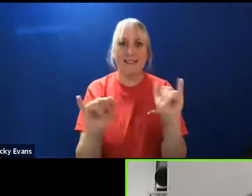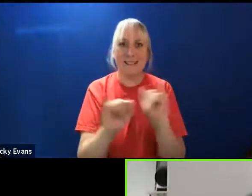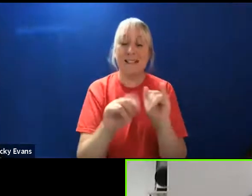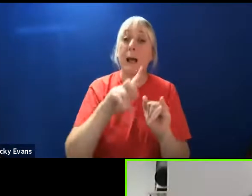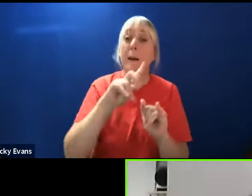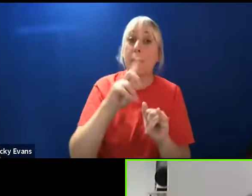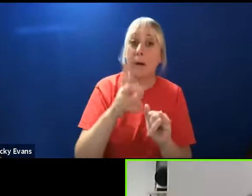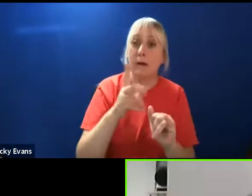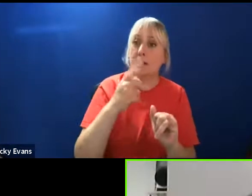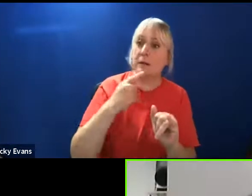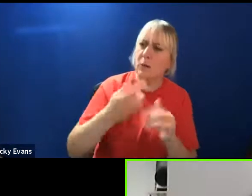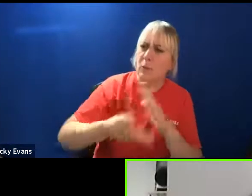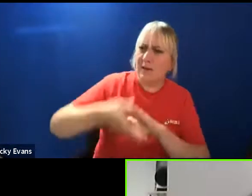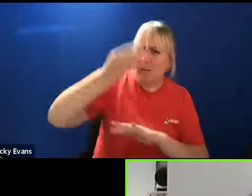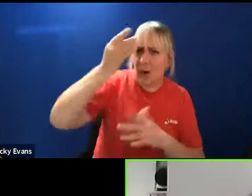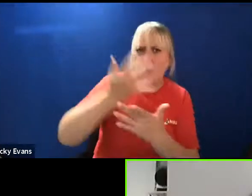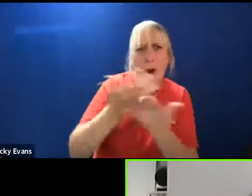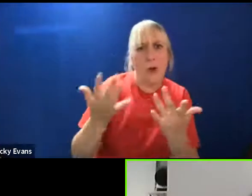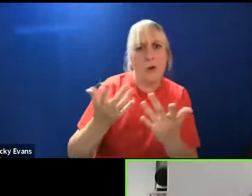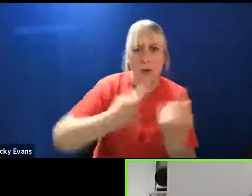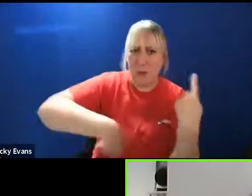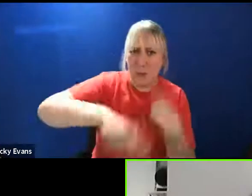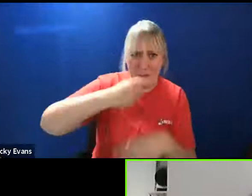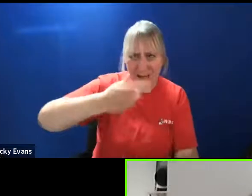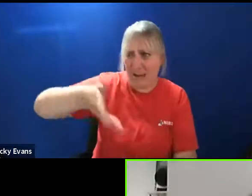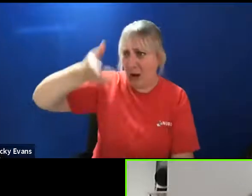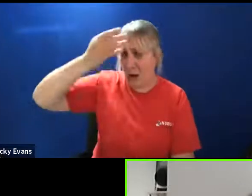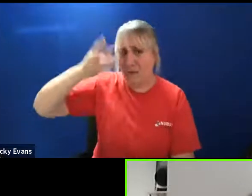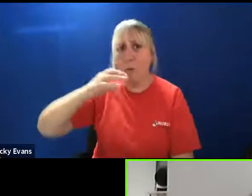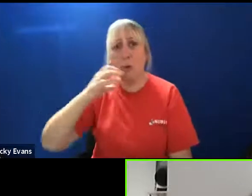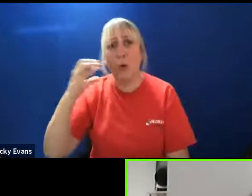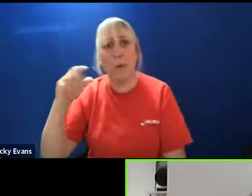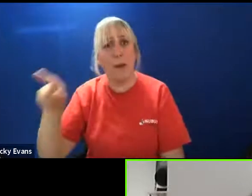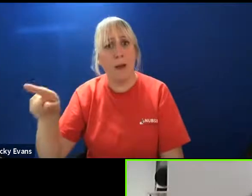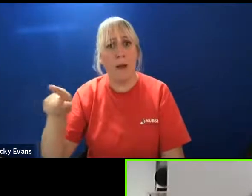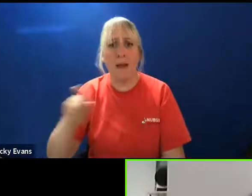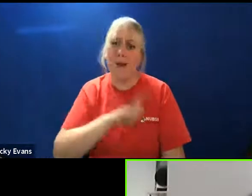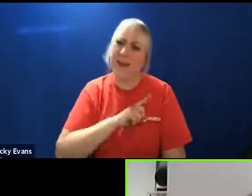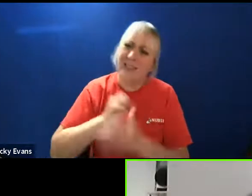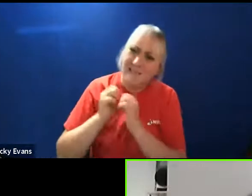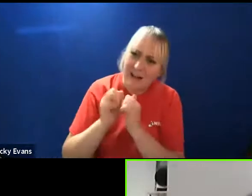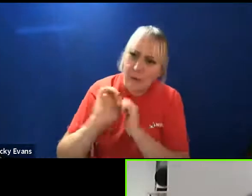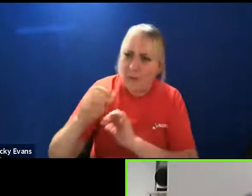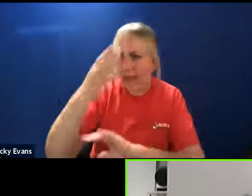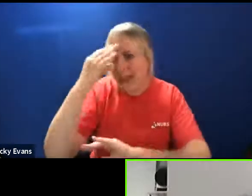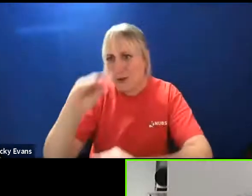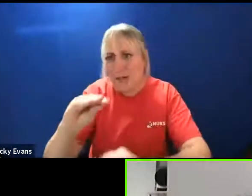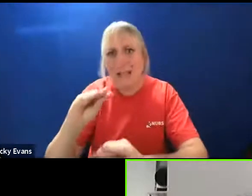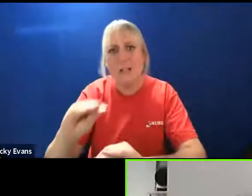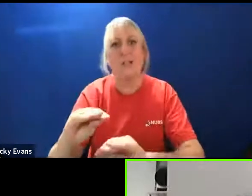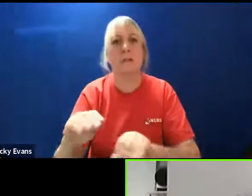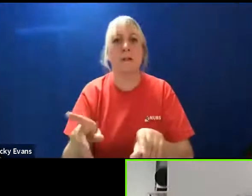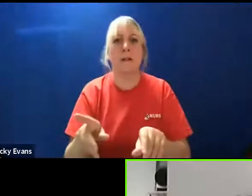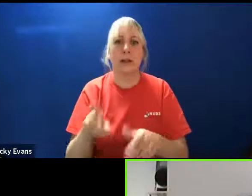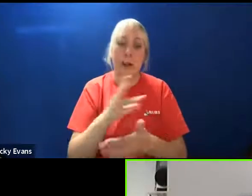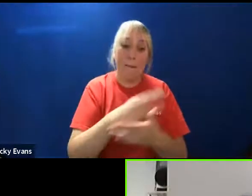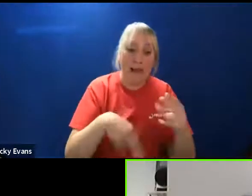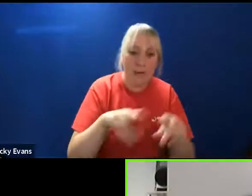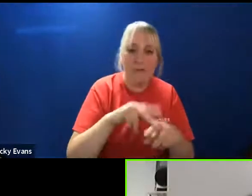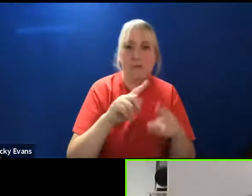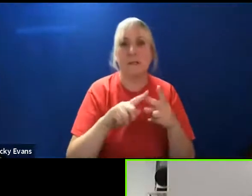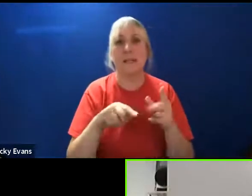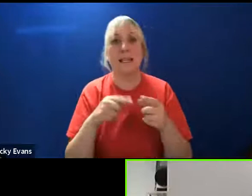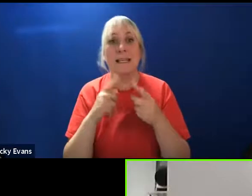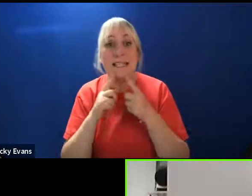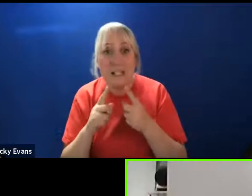learnt. We have a lot to learn from Cuba in terms of the value that's placed on education and the way in which parents, teachers, unions,